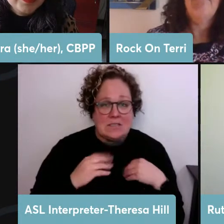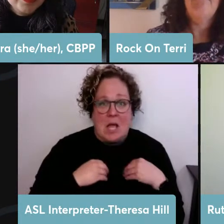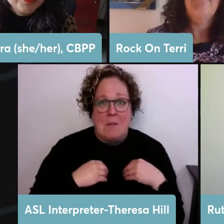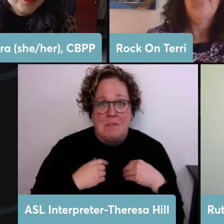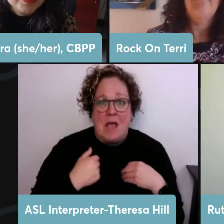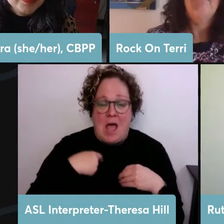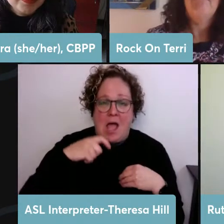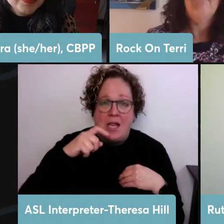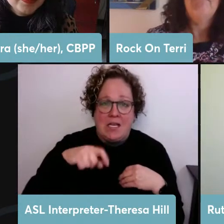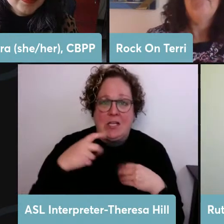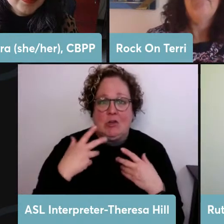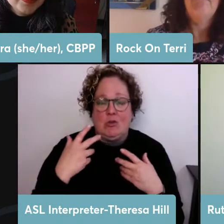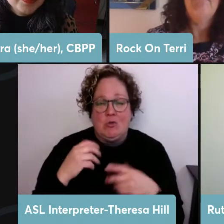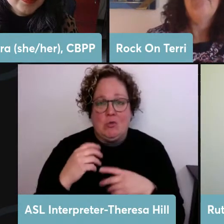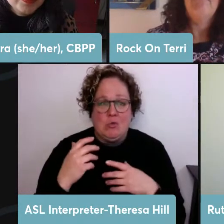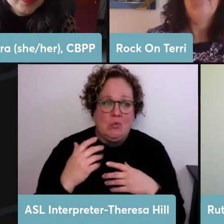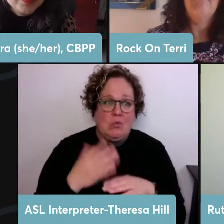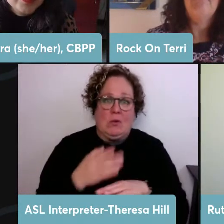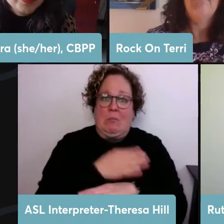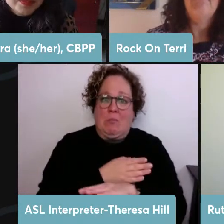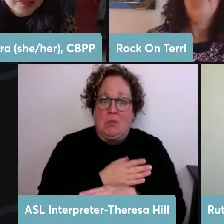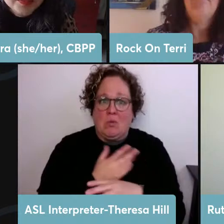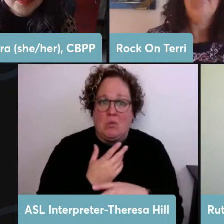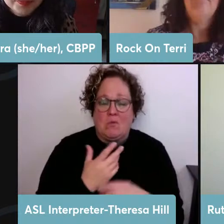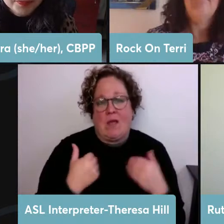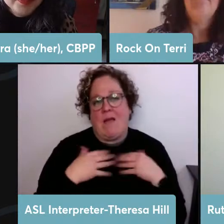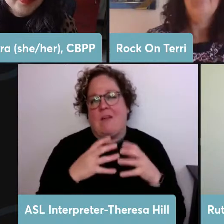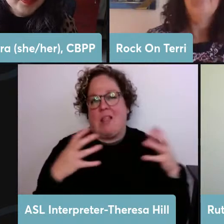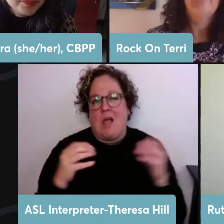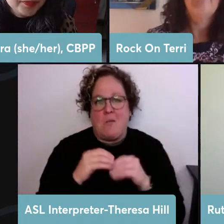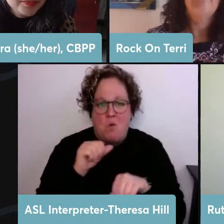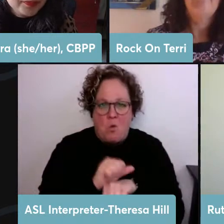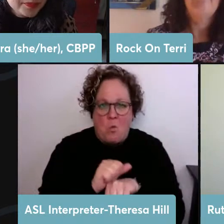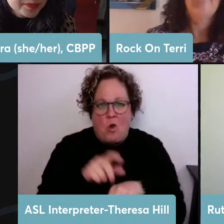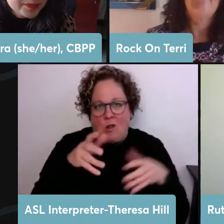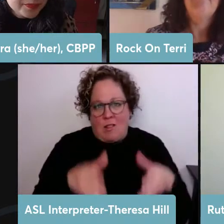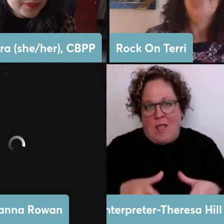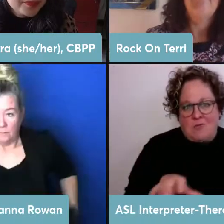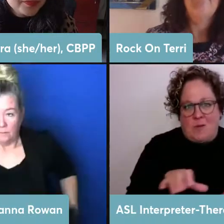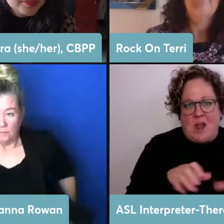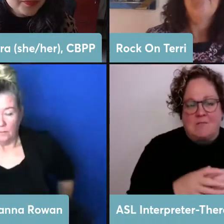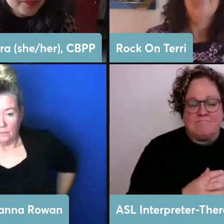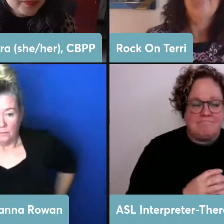And there's a lot more work that needs to be done.